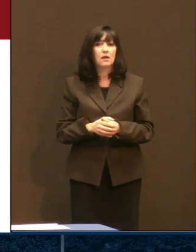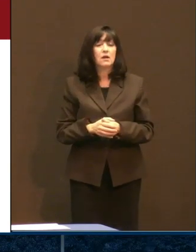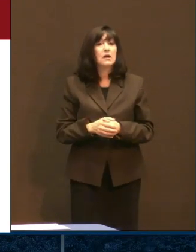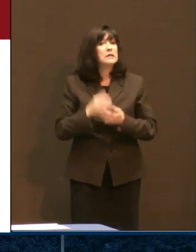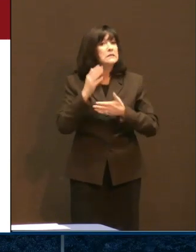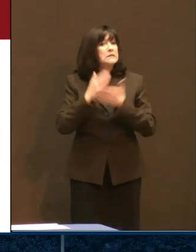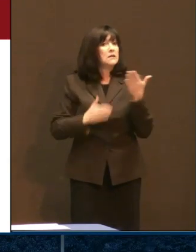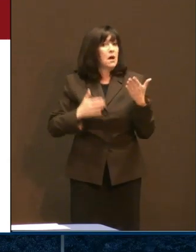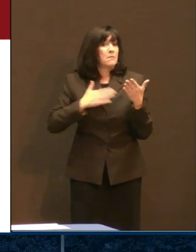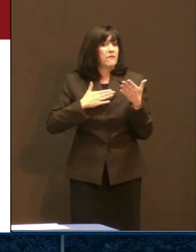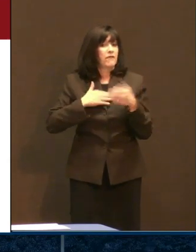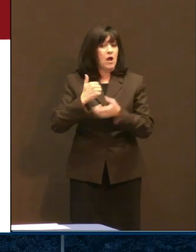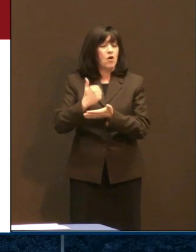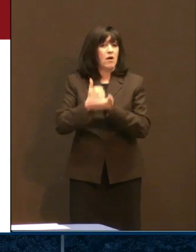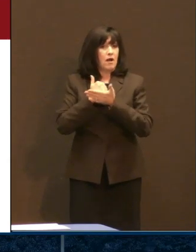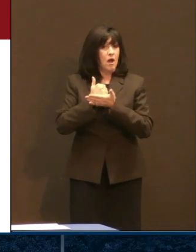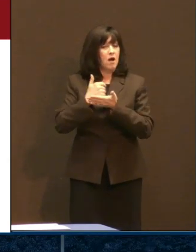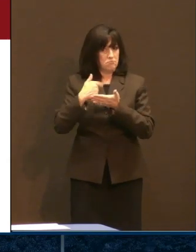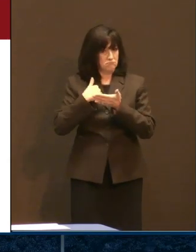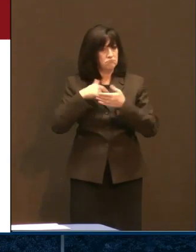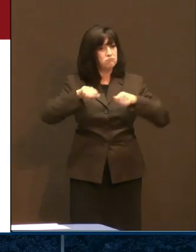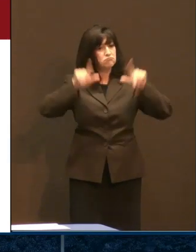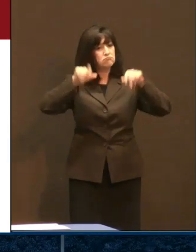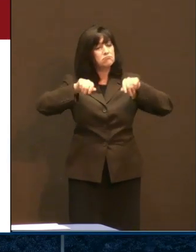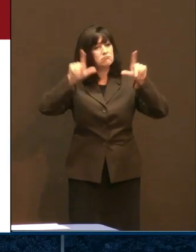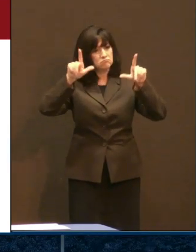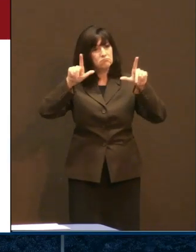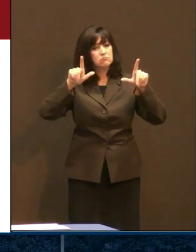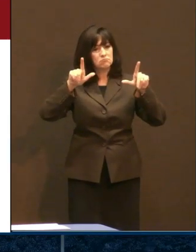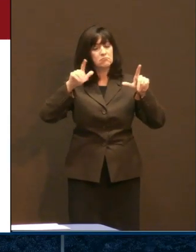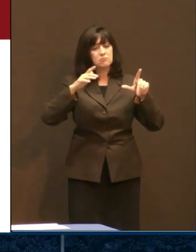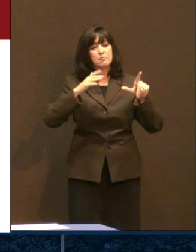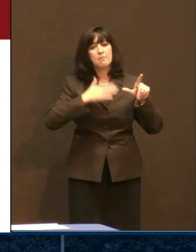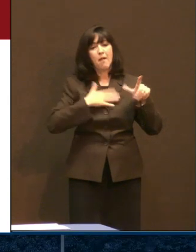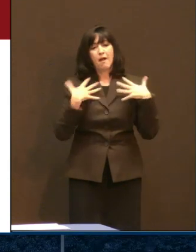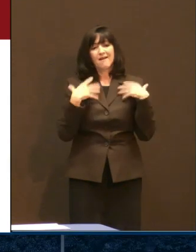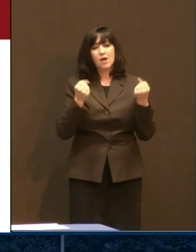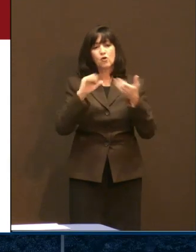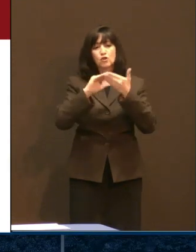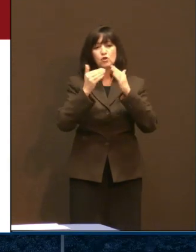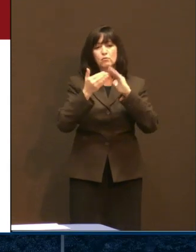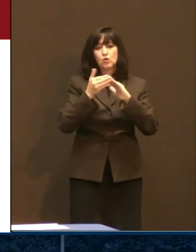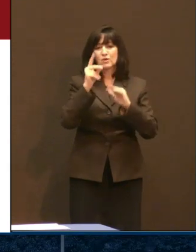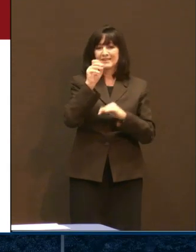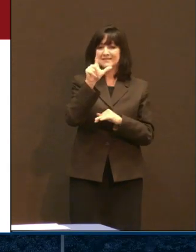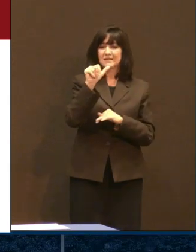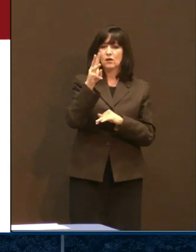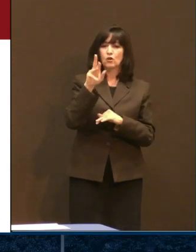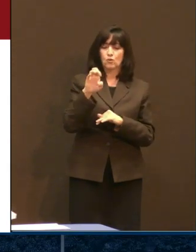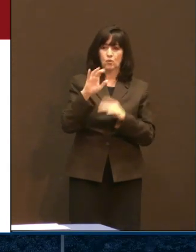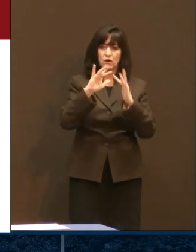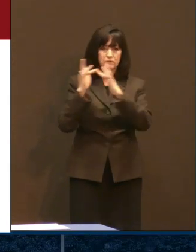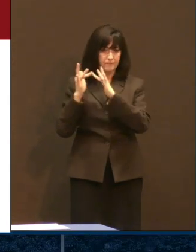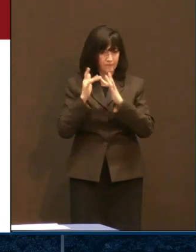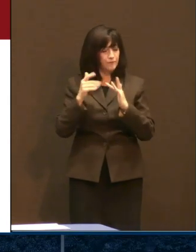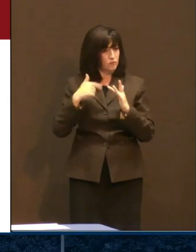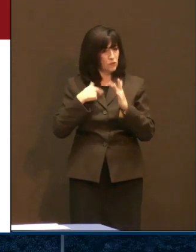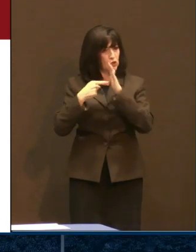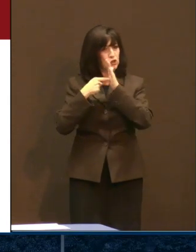Delaware. And so we've identified 22 areas that we consider opportunity communities in the state.